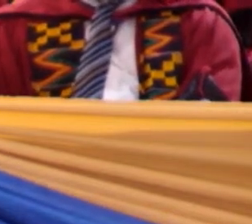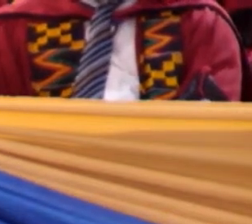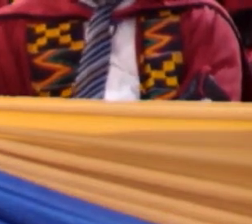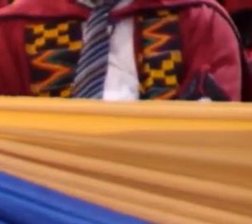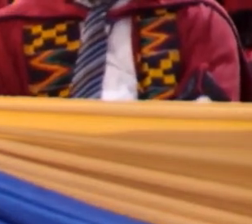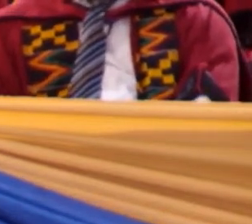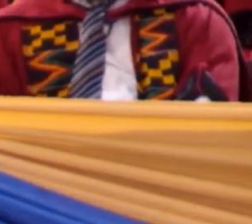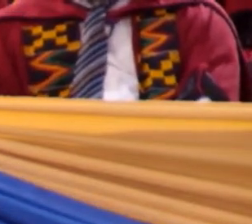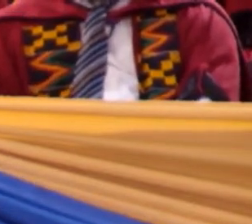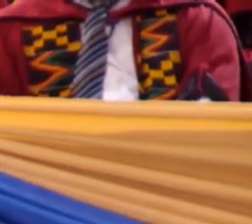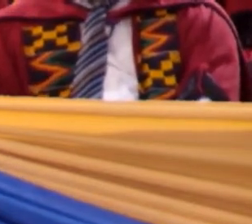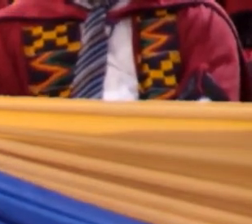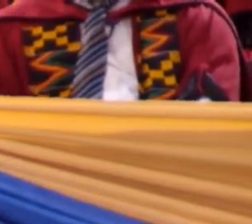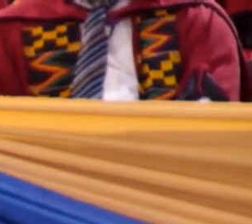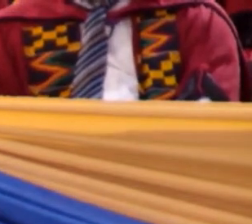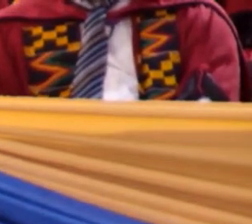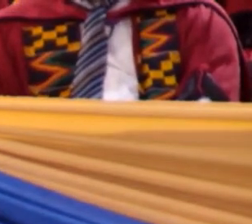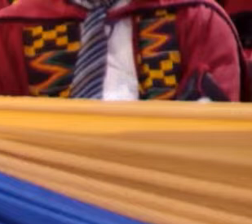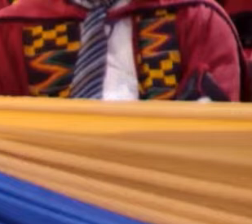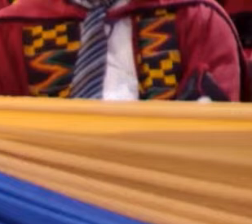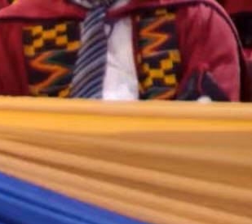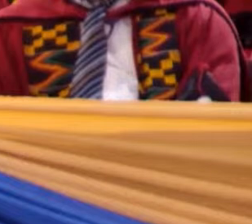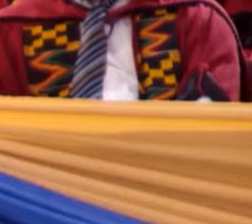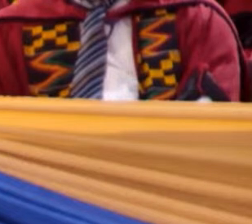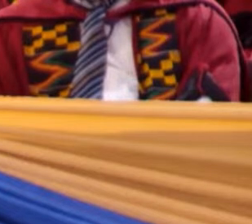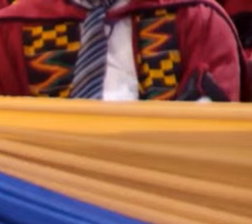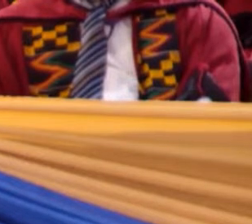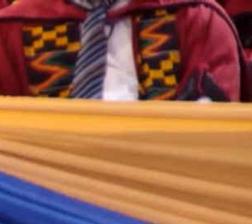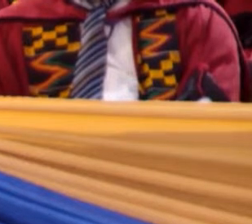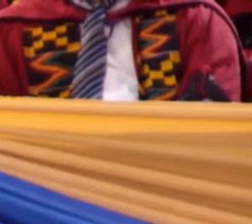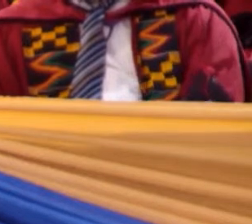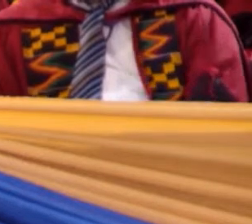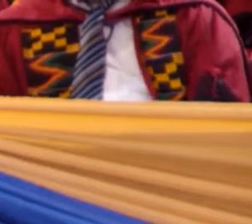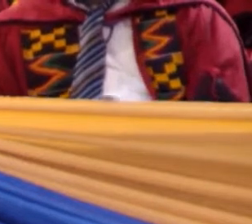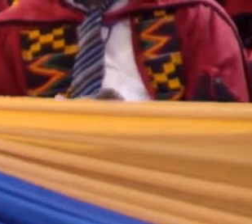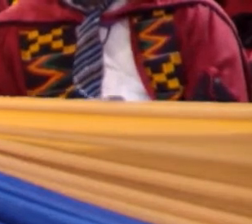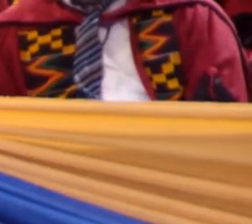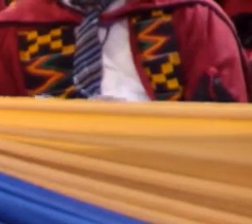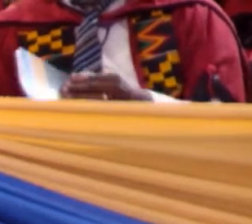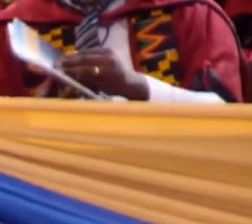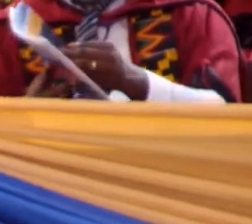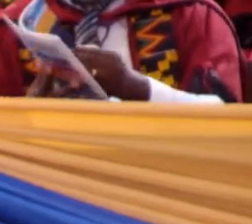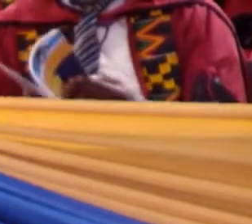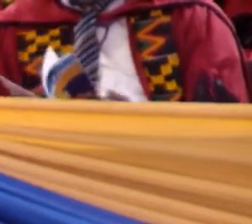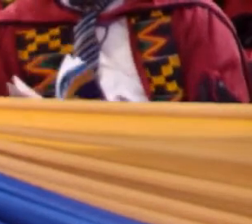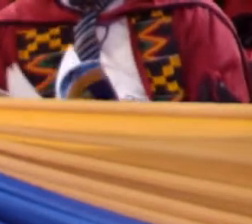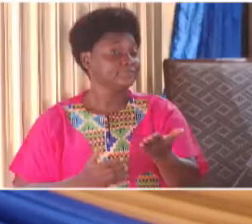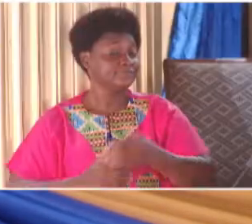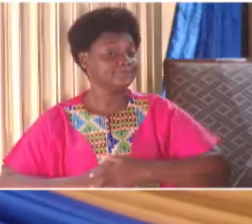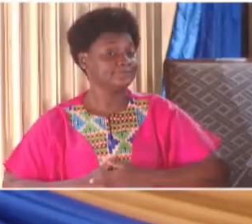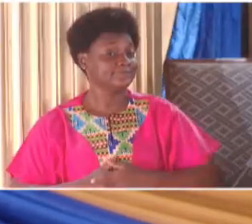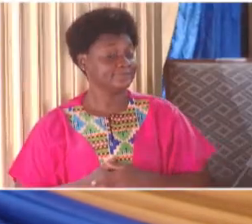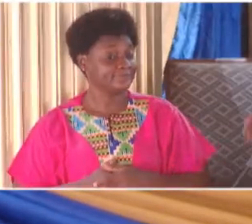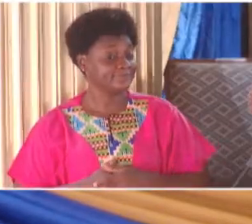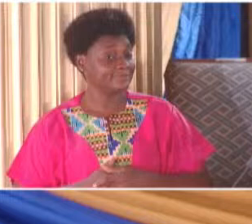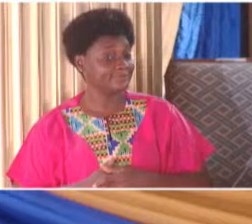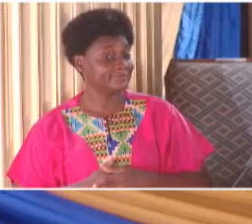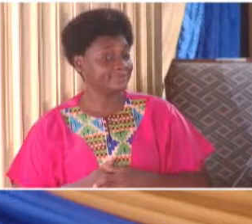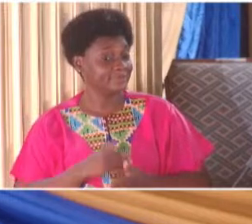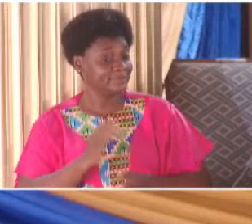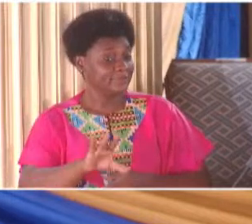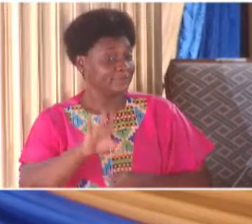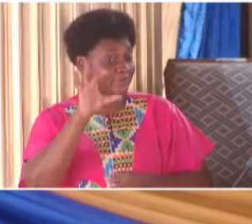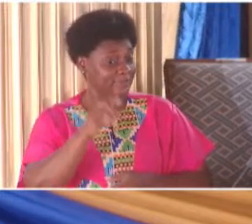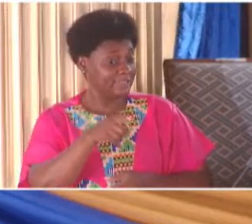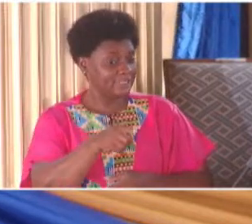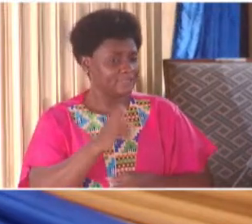Please turn with me, take a moment and turn with me to page 43 of your congregation or graduation brochure. You would find